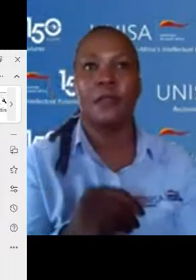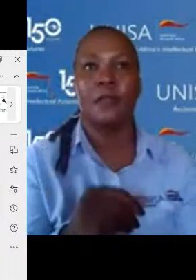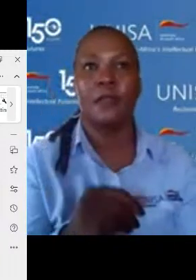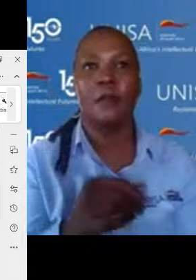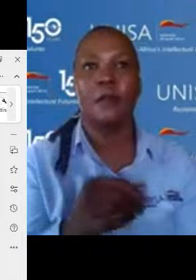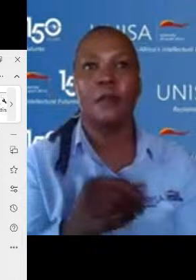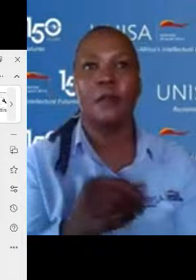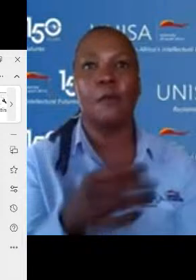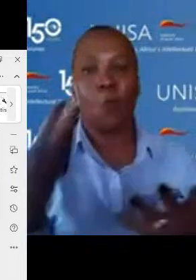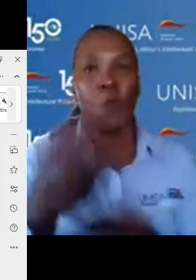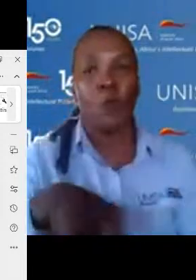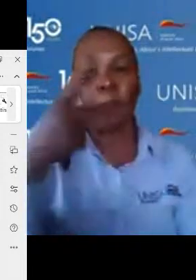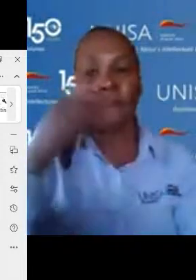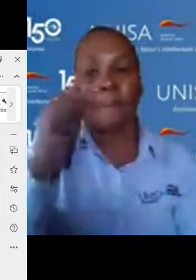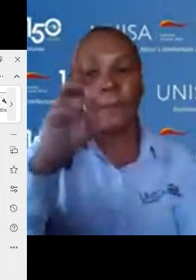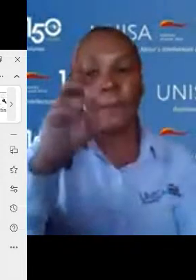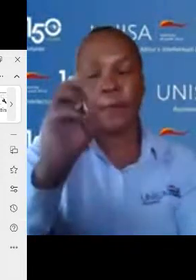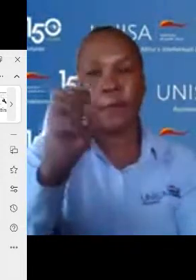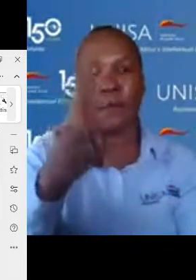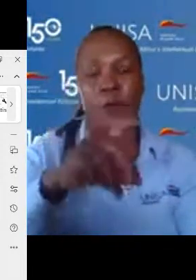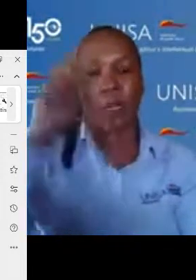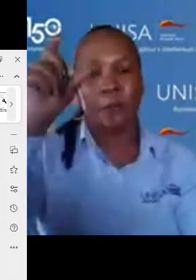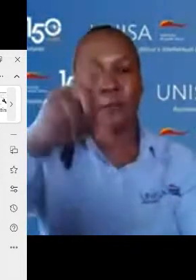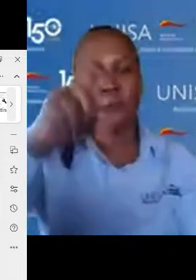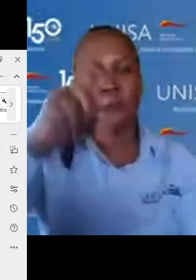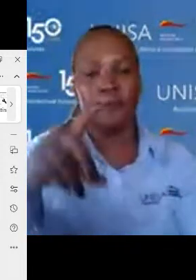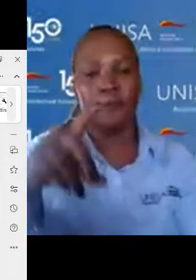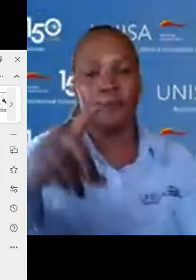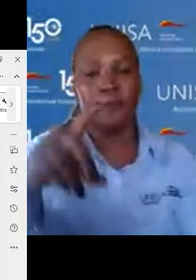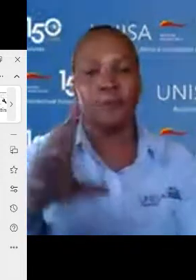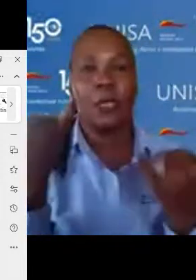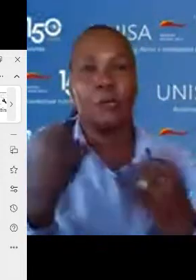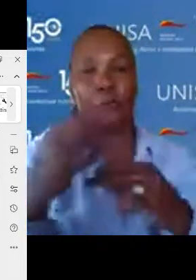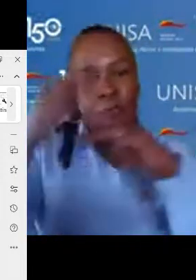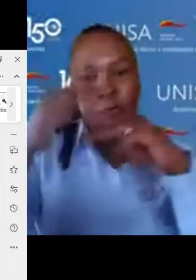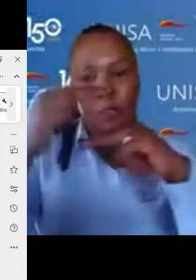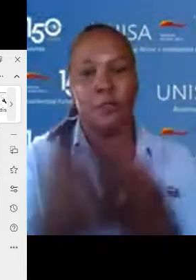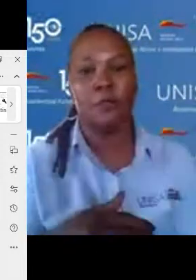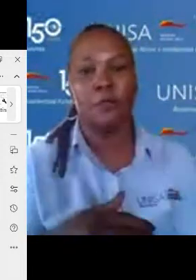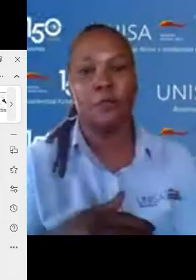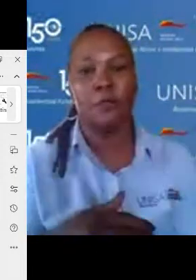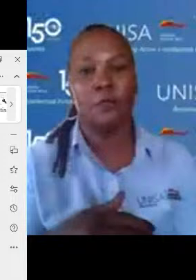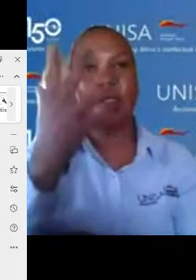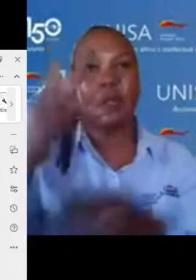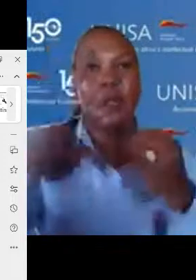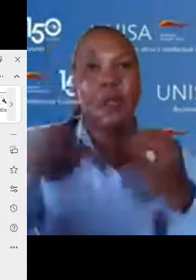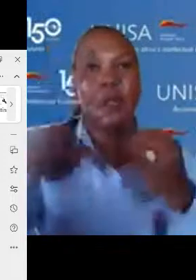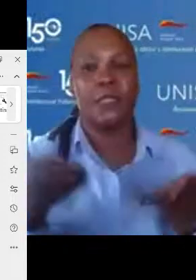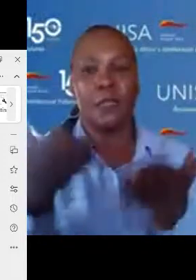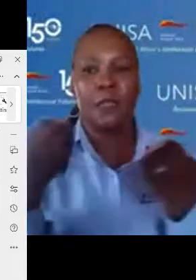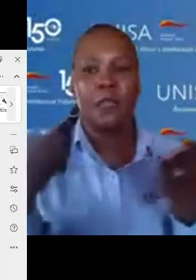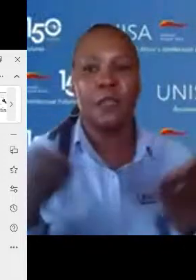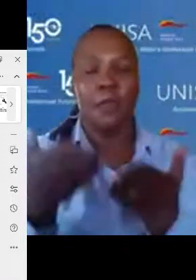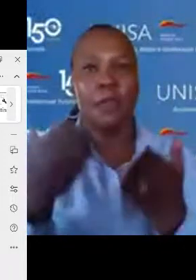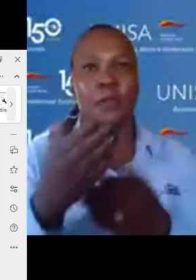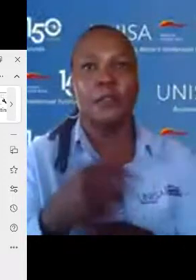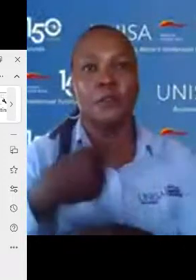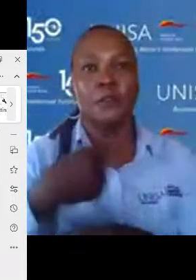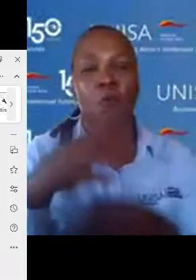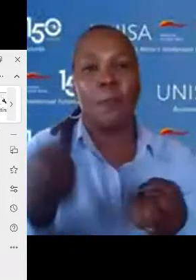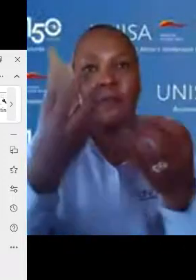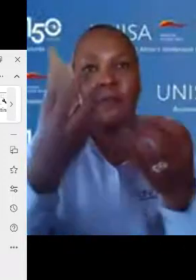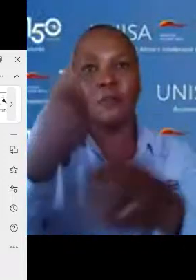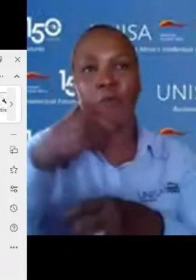Cape Town. Today, I will shortly present about the services that we provide to students